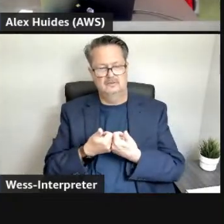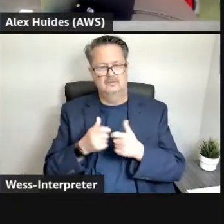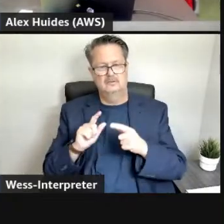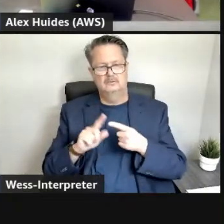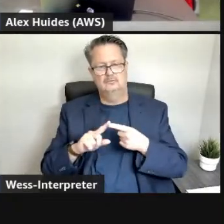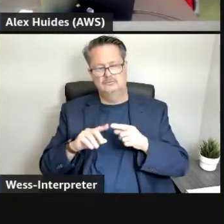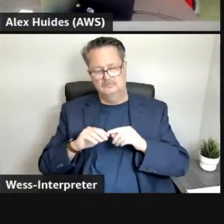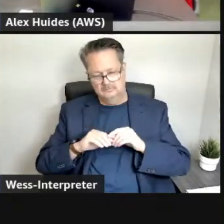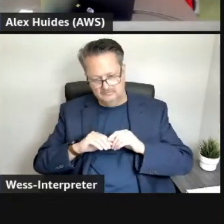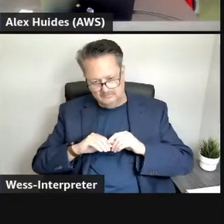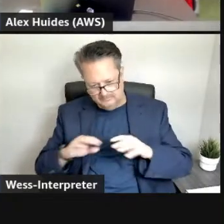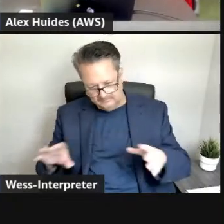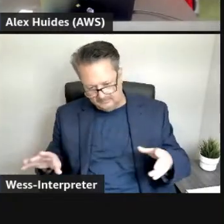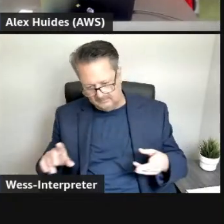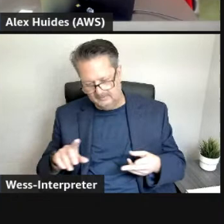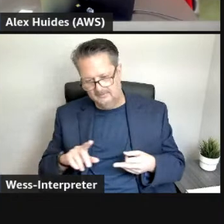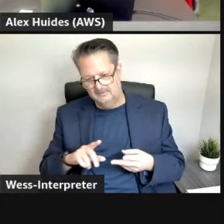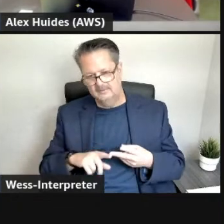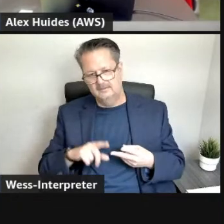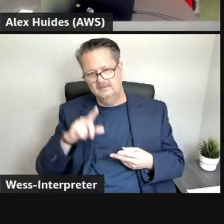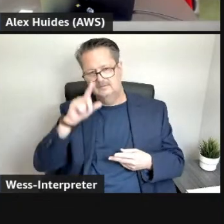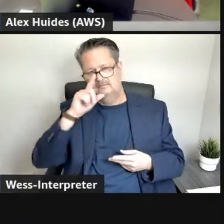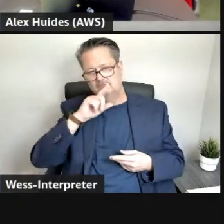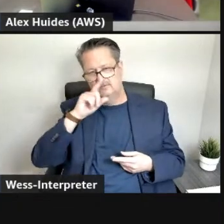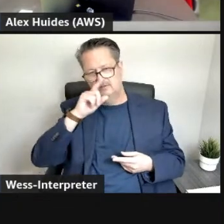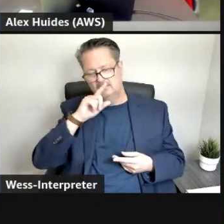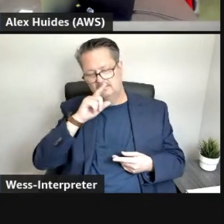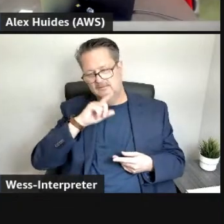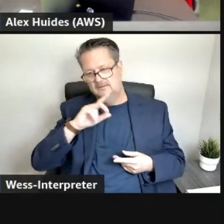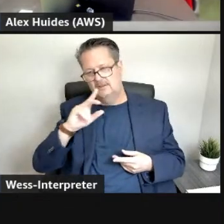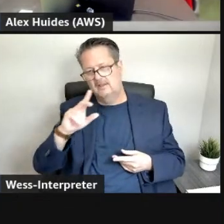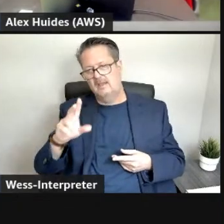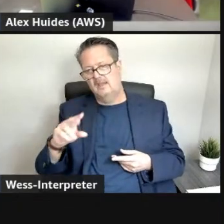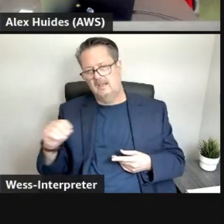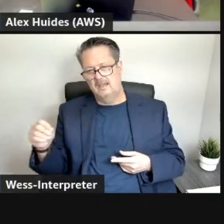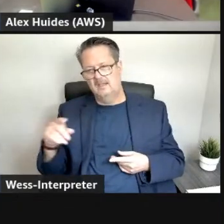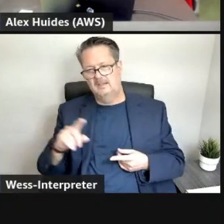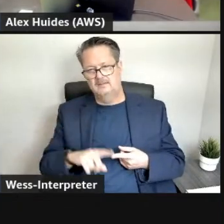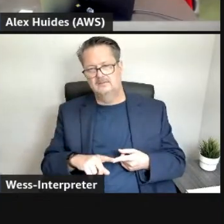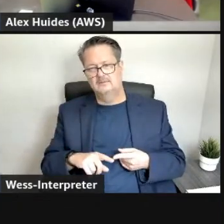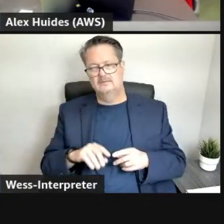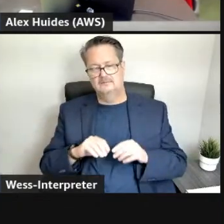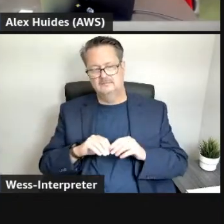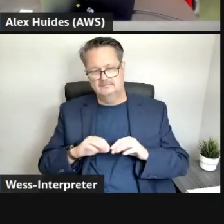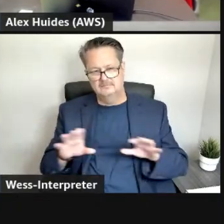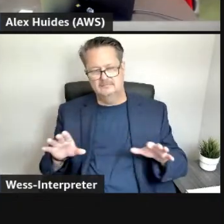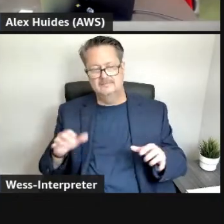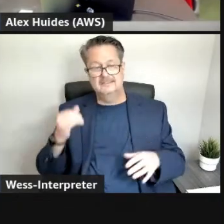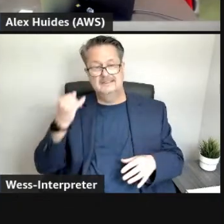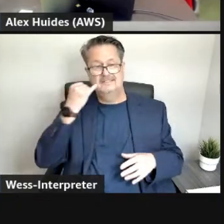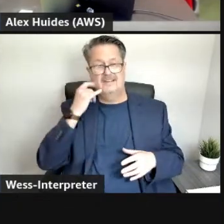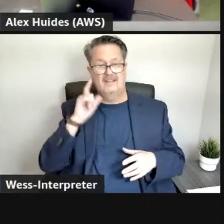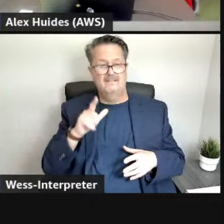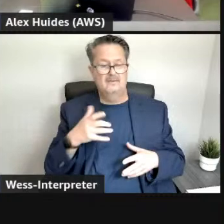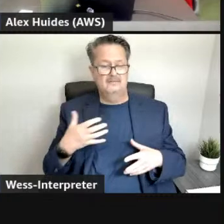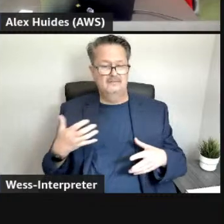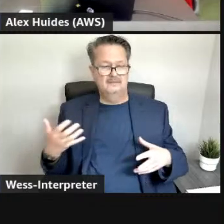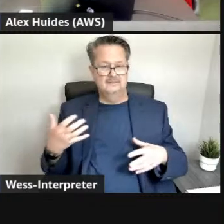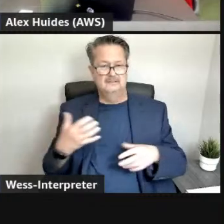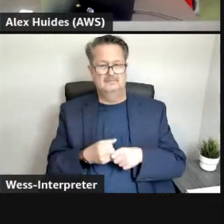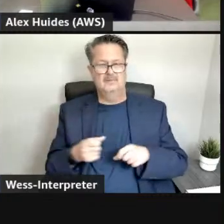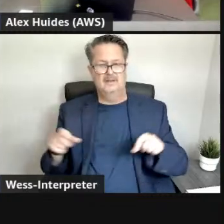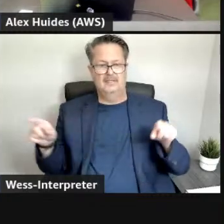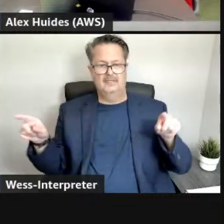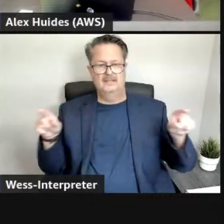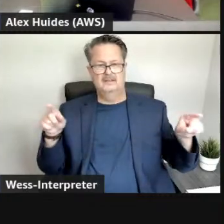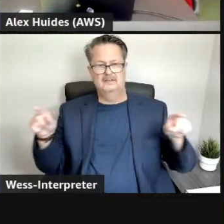this proxy and to maintain this proxy fleet. So if I have to summarize these two parts, there